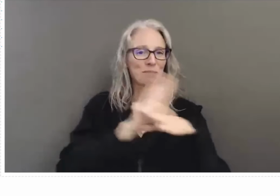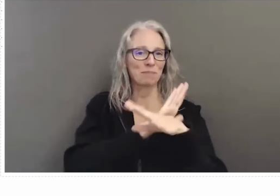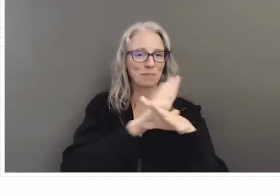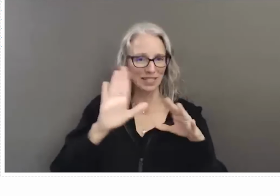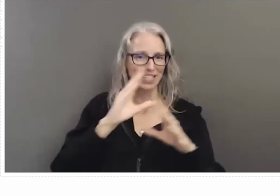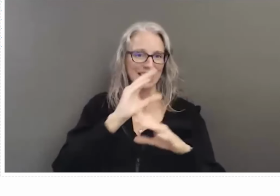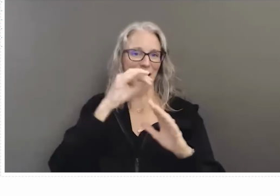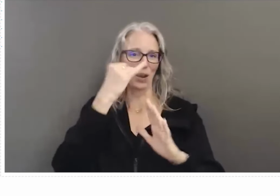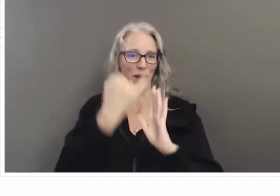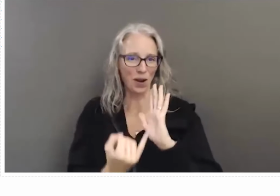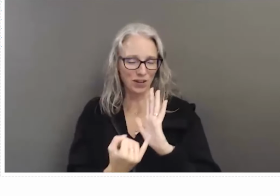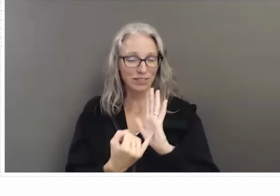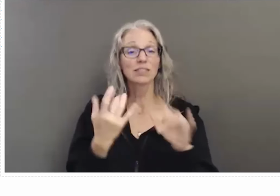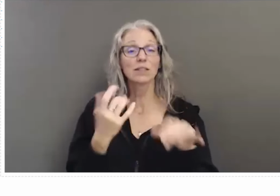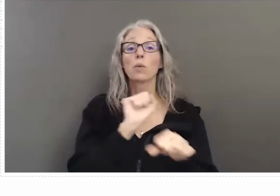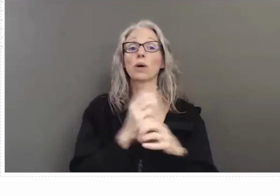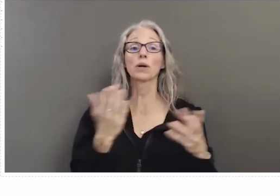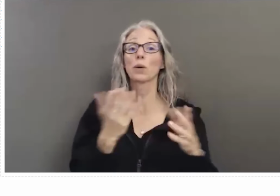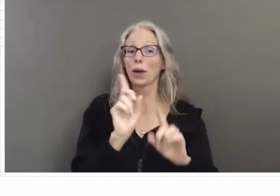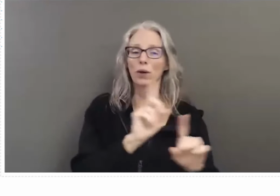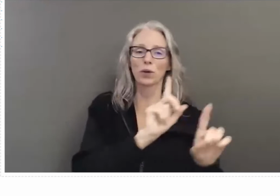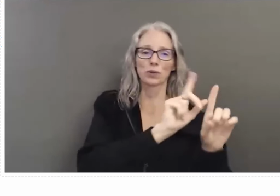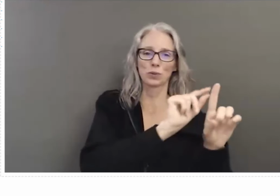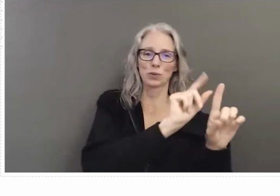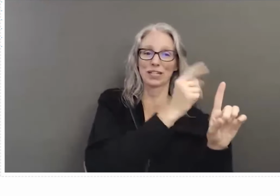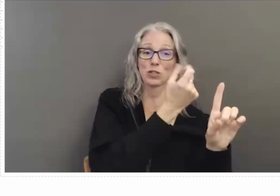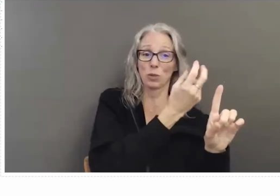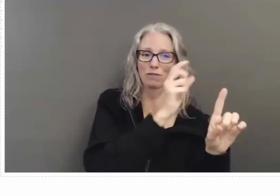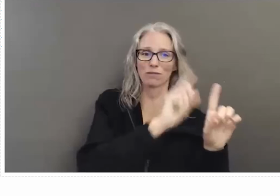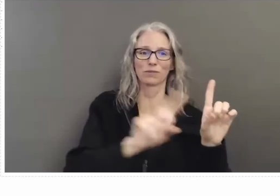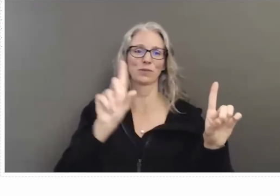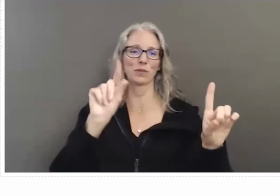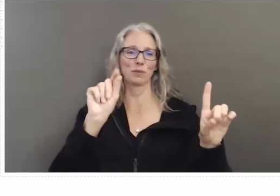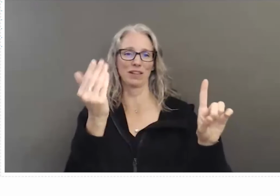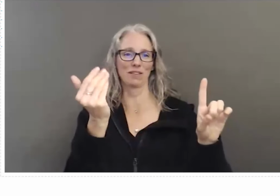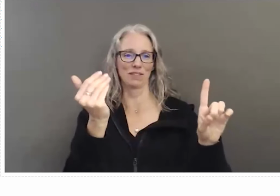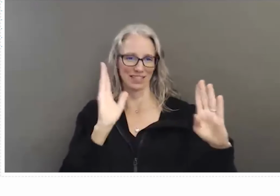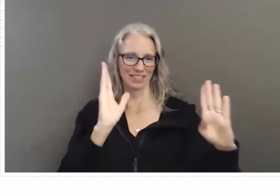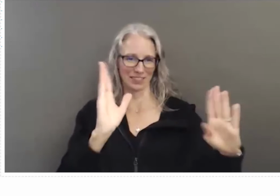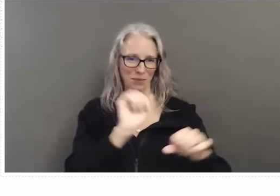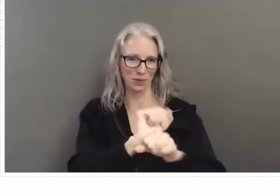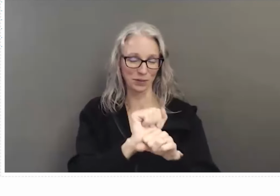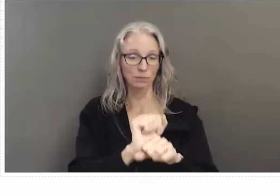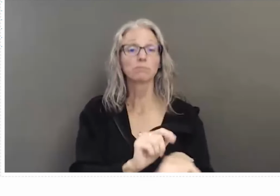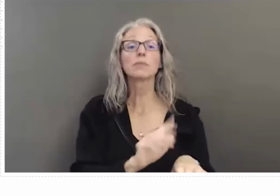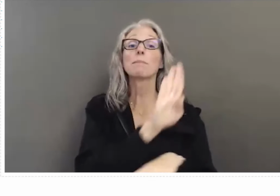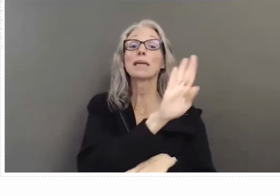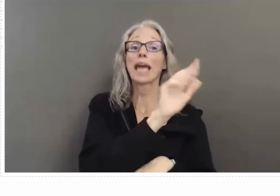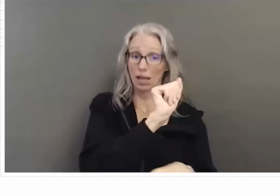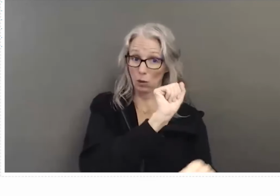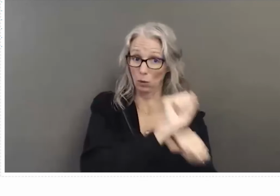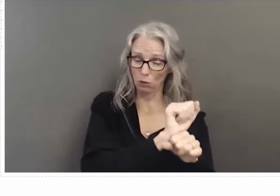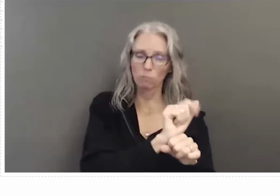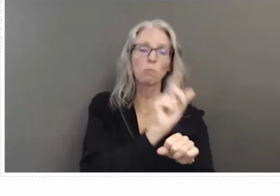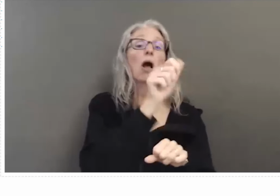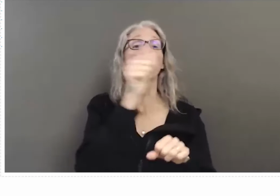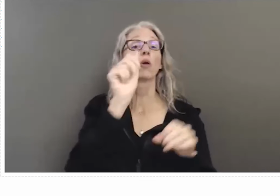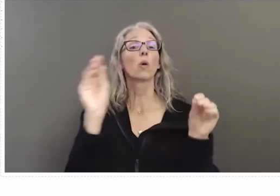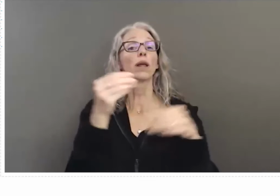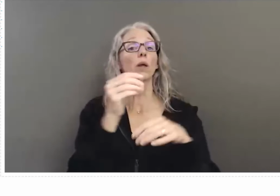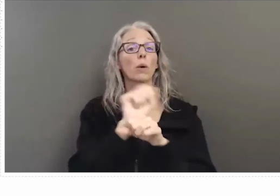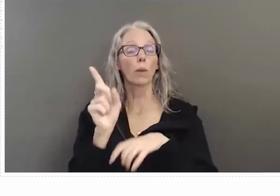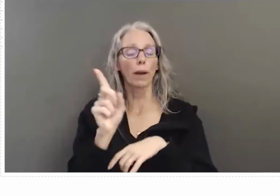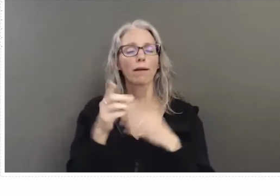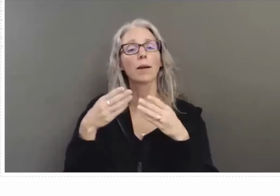2012 to 2015, including on the ArtsFest program. So in addition to BA, she has worked with organizations such as Pathways to